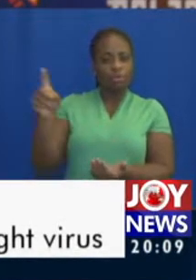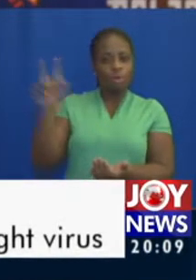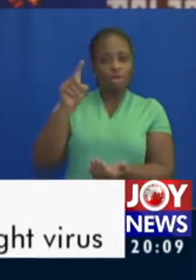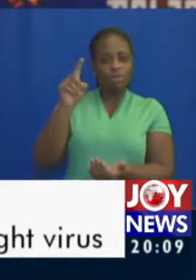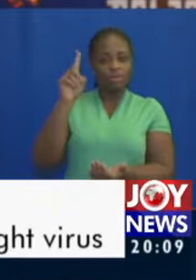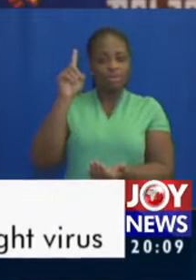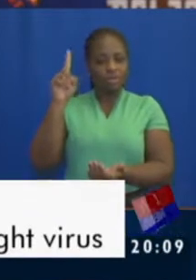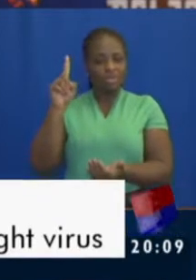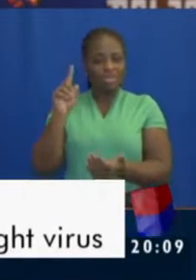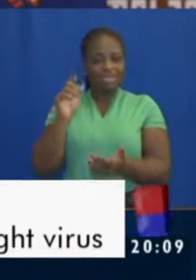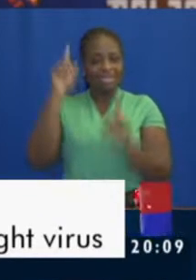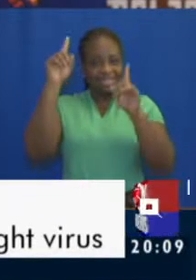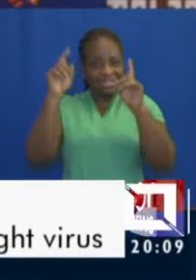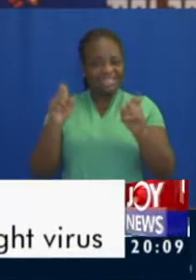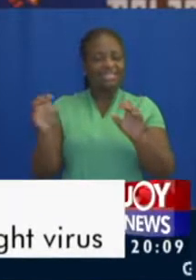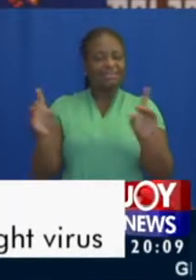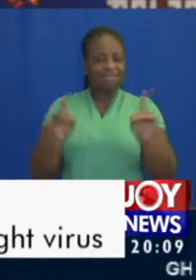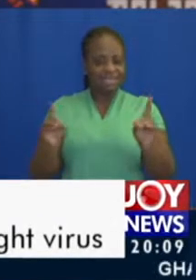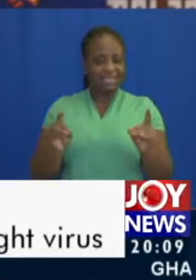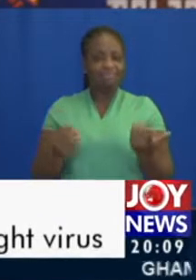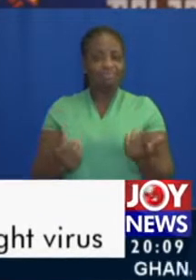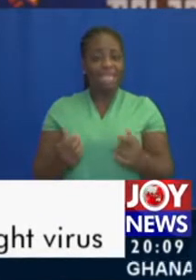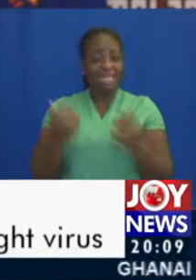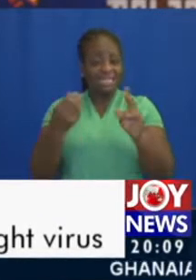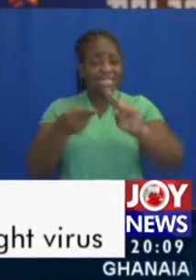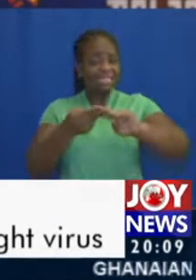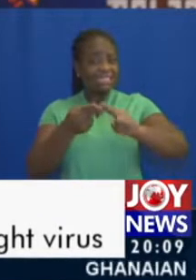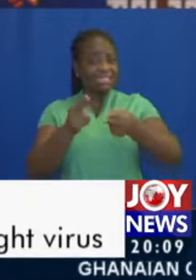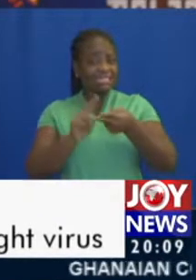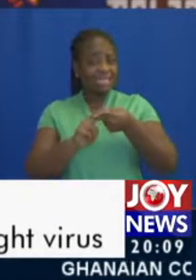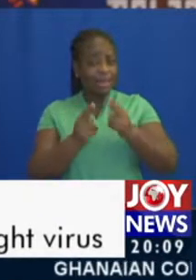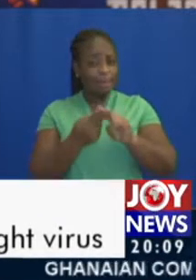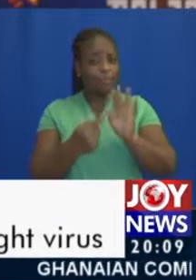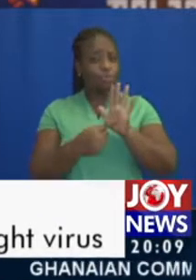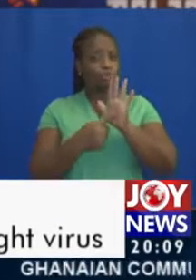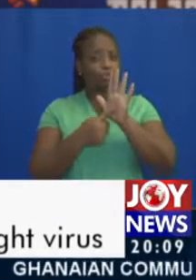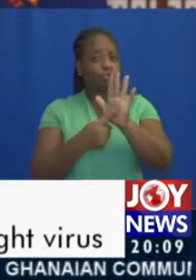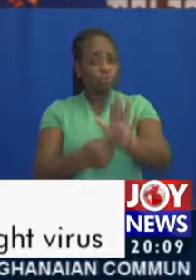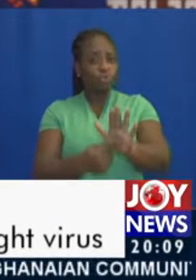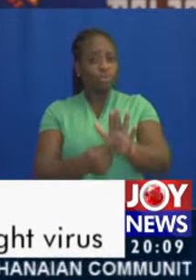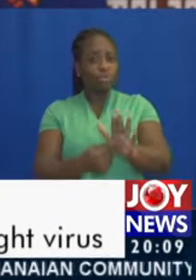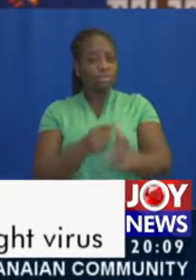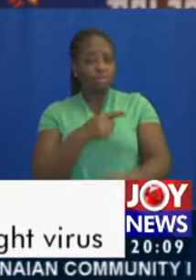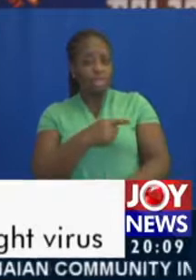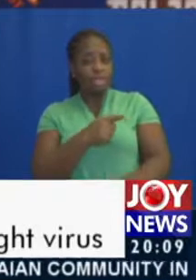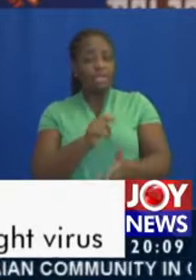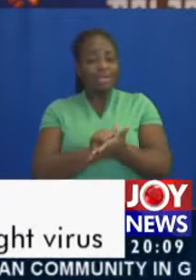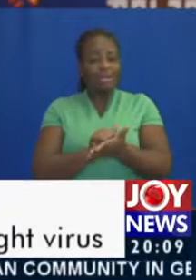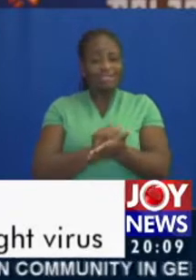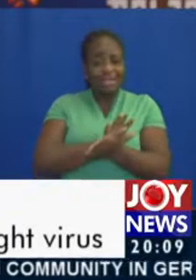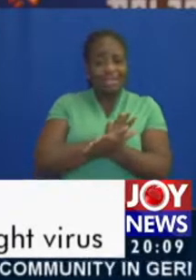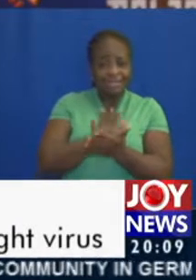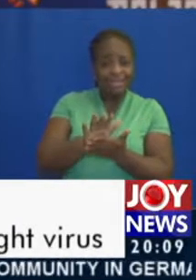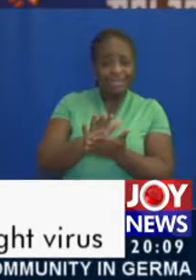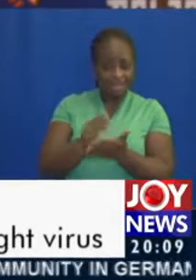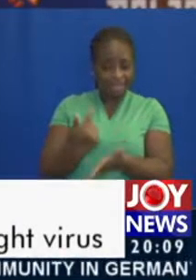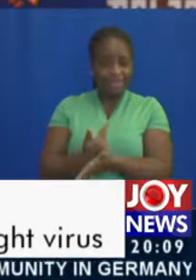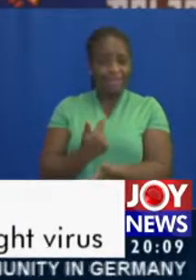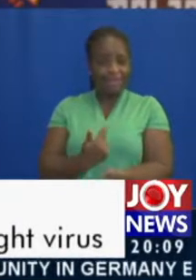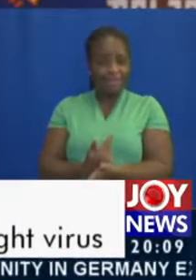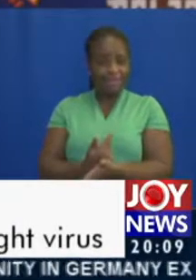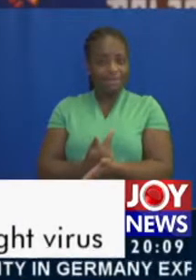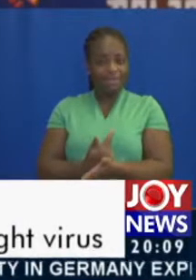These statistics undermine as unfounded the claim that Ghana has lost the